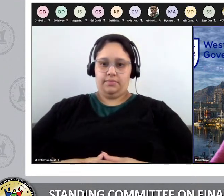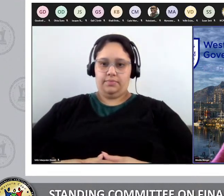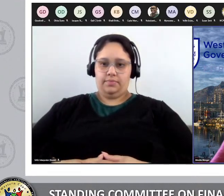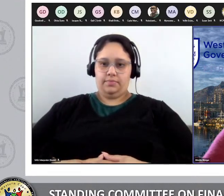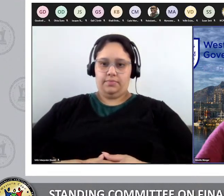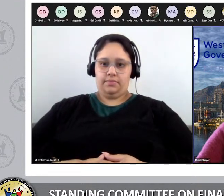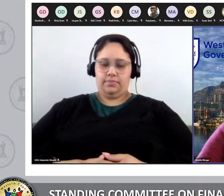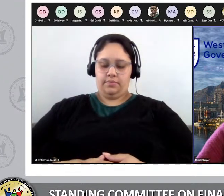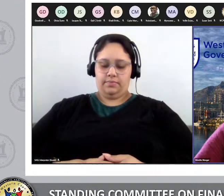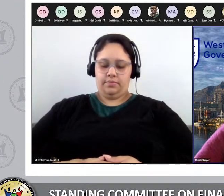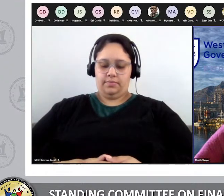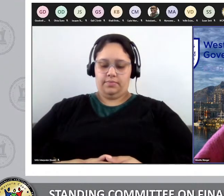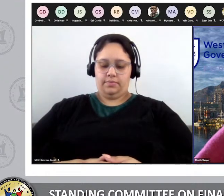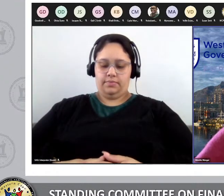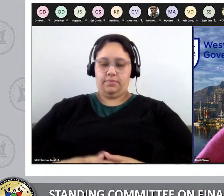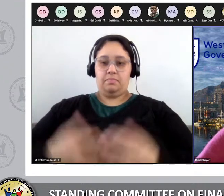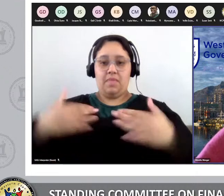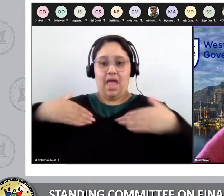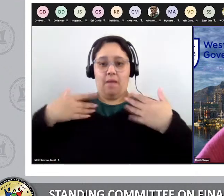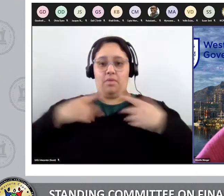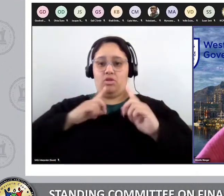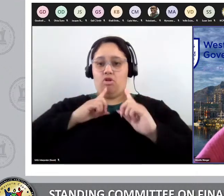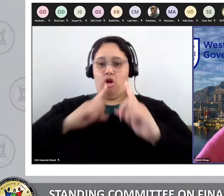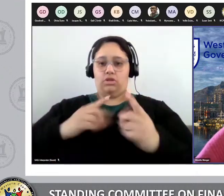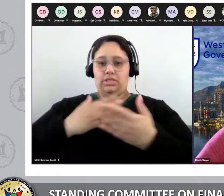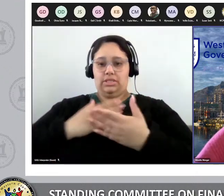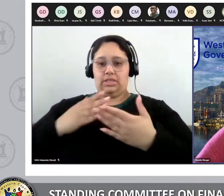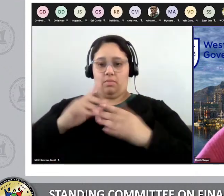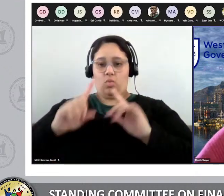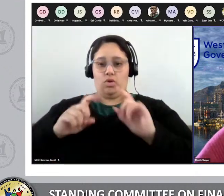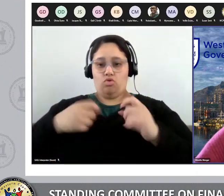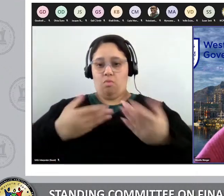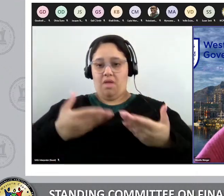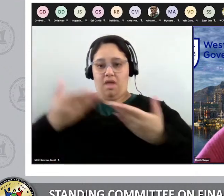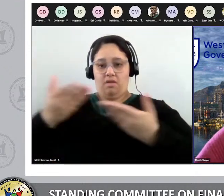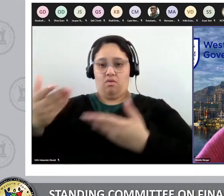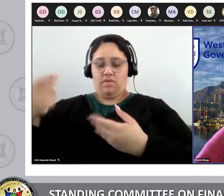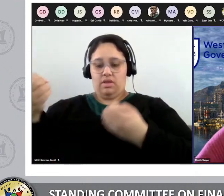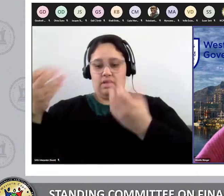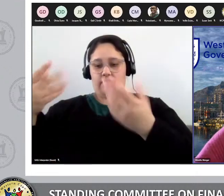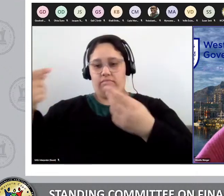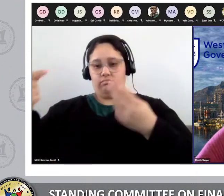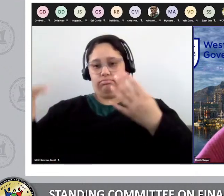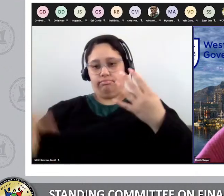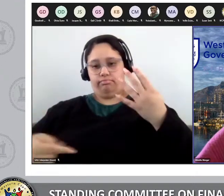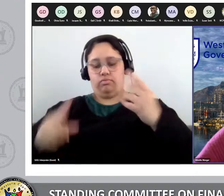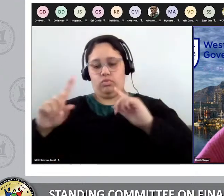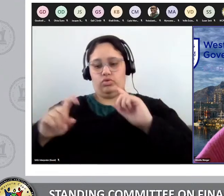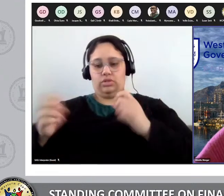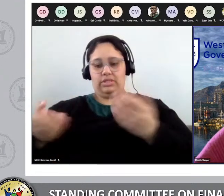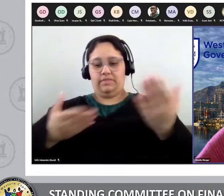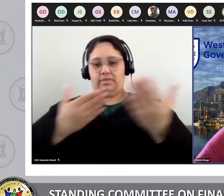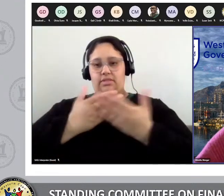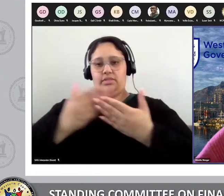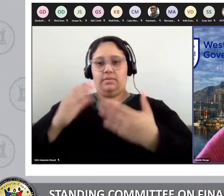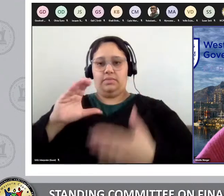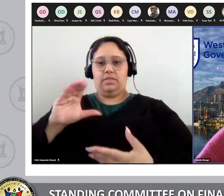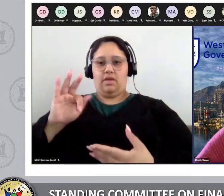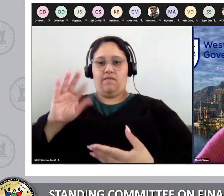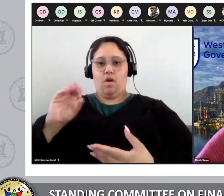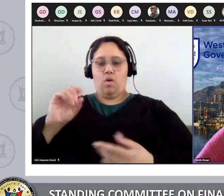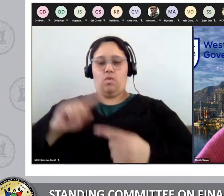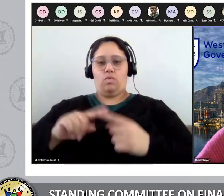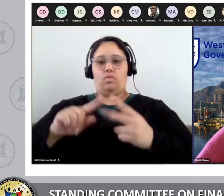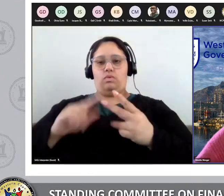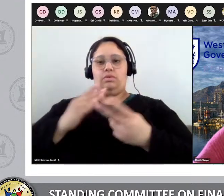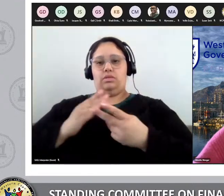I'm happy to take some of the questions, or could I just hand over to you with the various questions? Some would go to the CFO, some would be